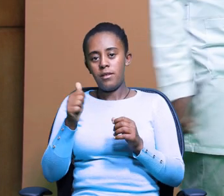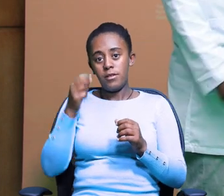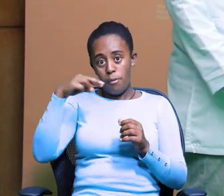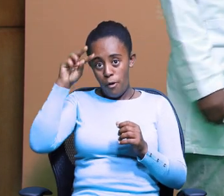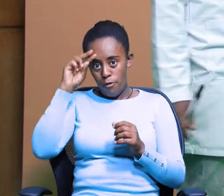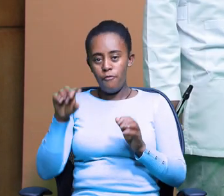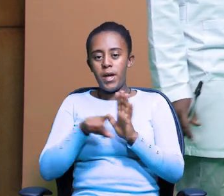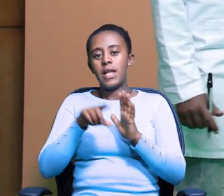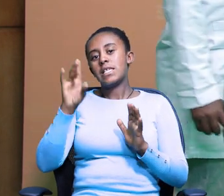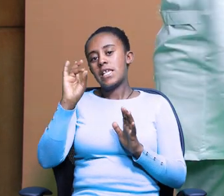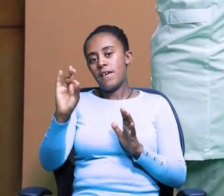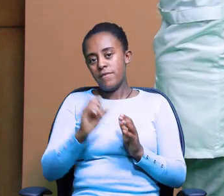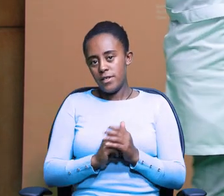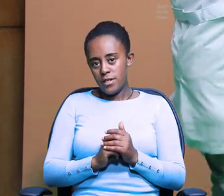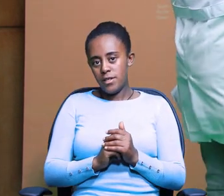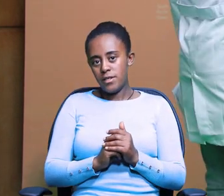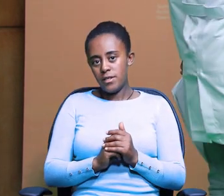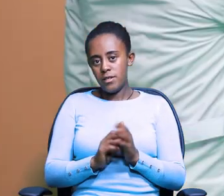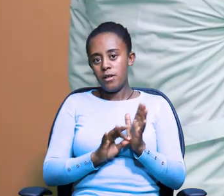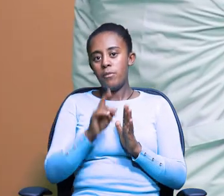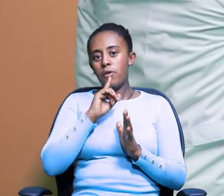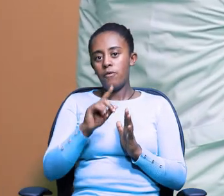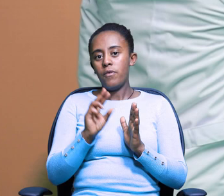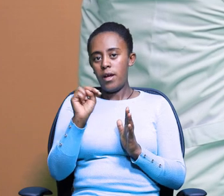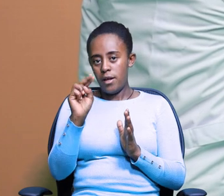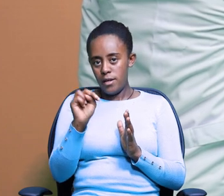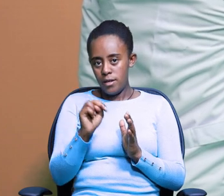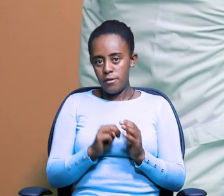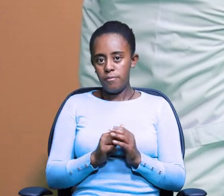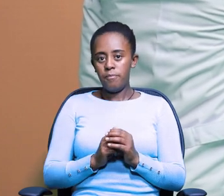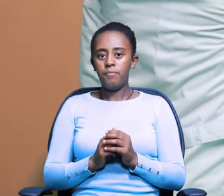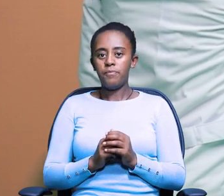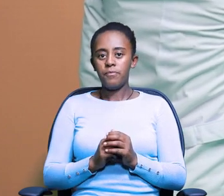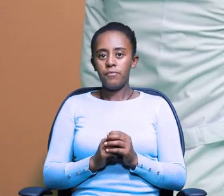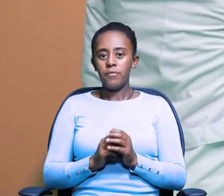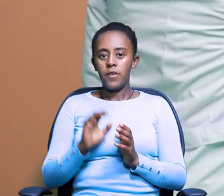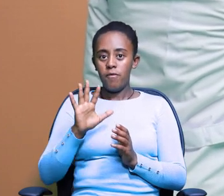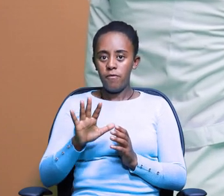minus 7. So the first one is number of turns of the wire is given. That is